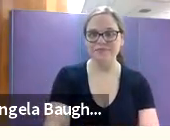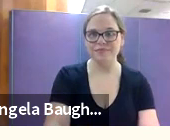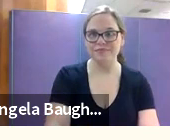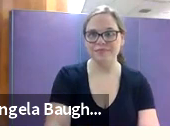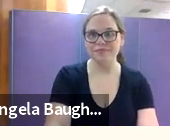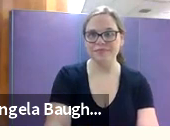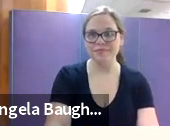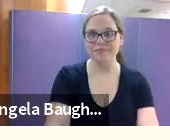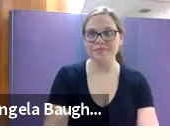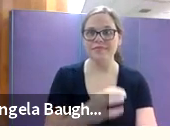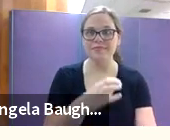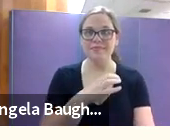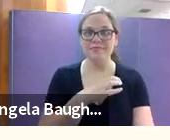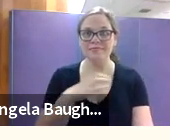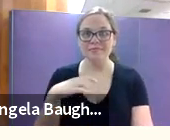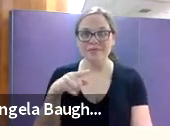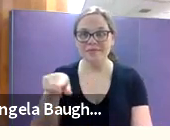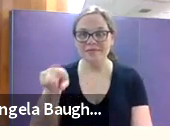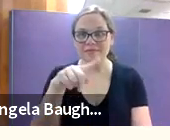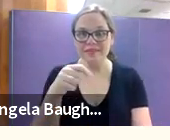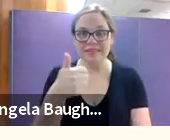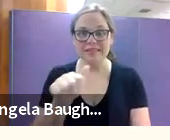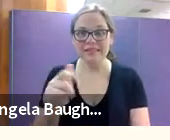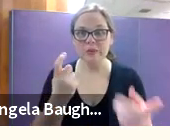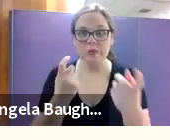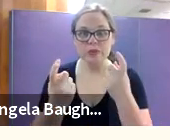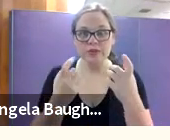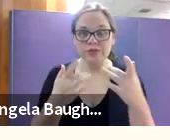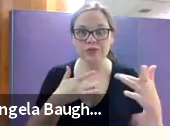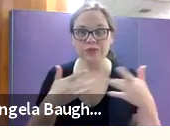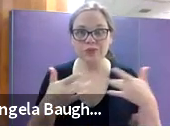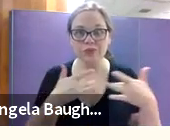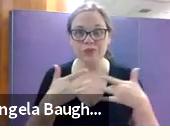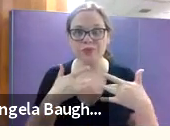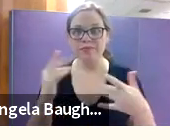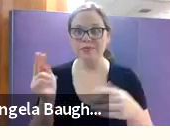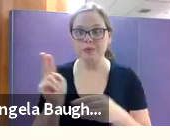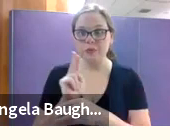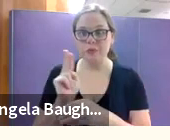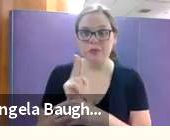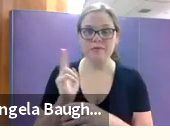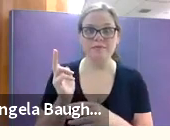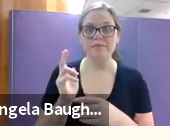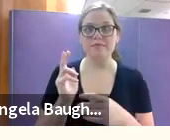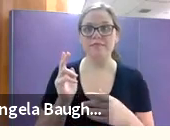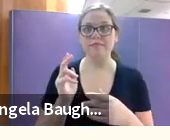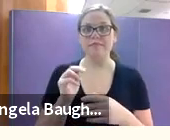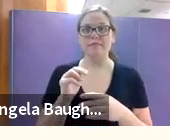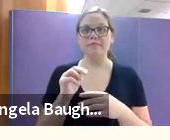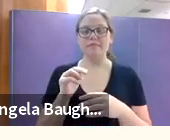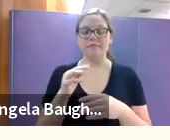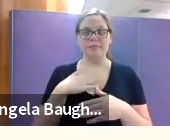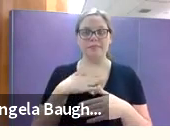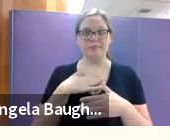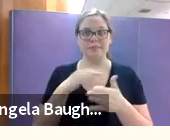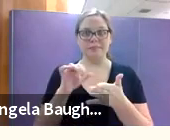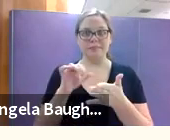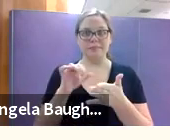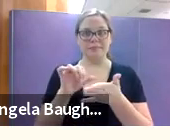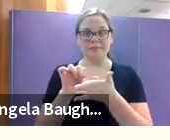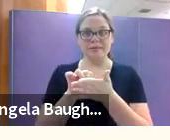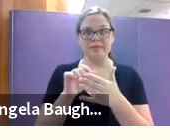is there any questions or concerns about utilizing what on my page would be the first